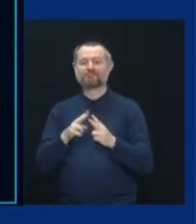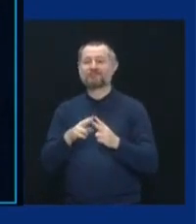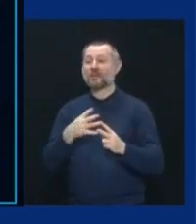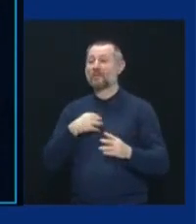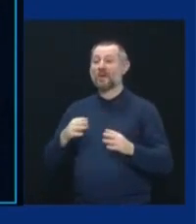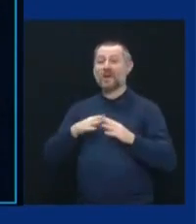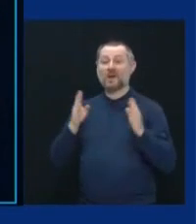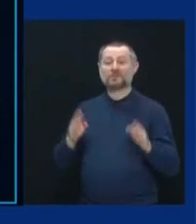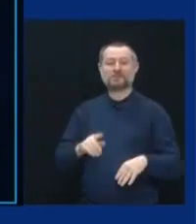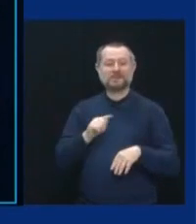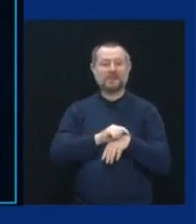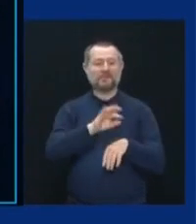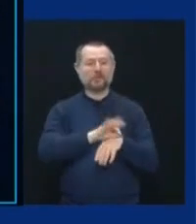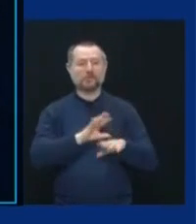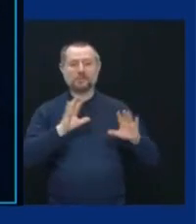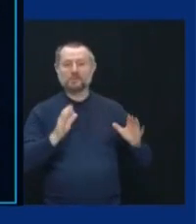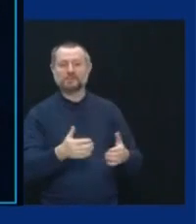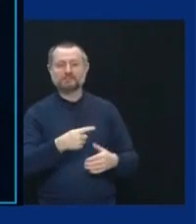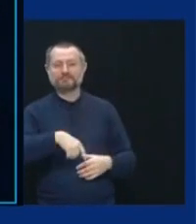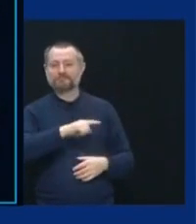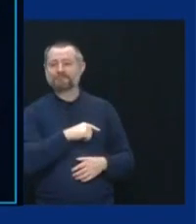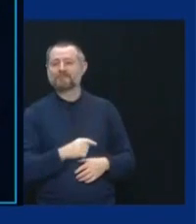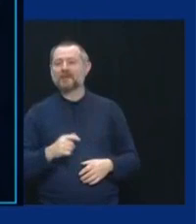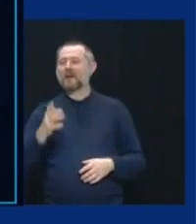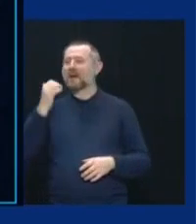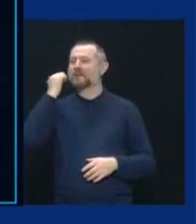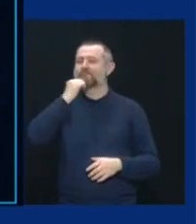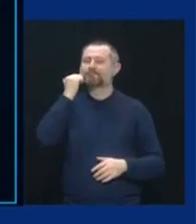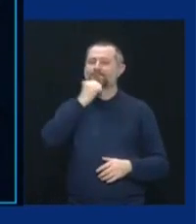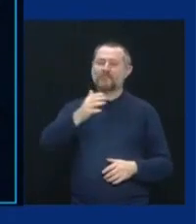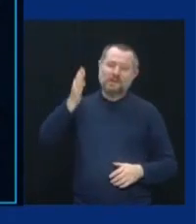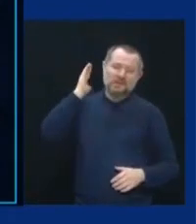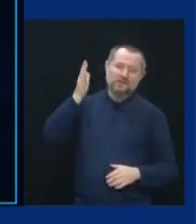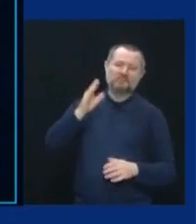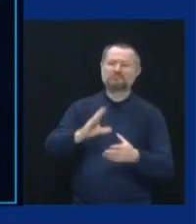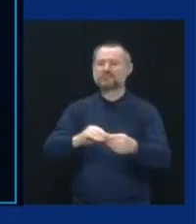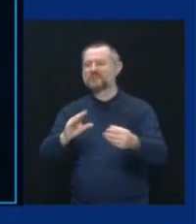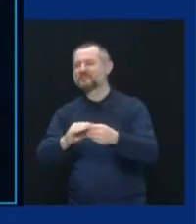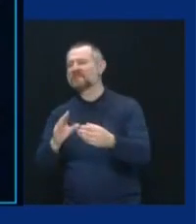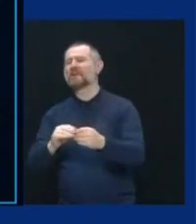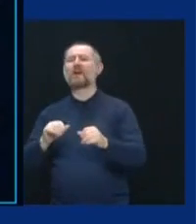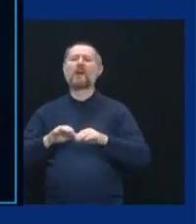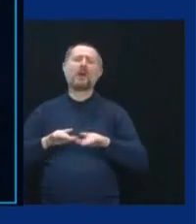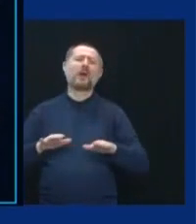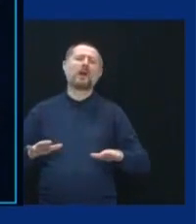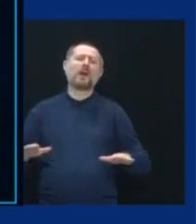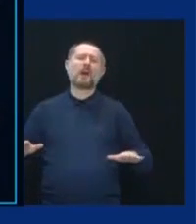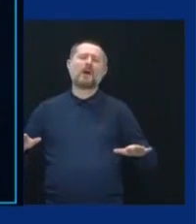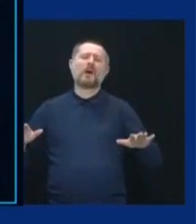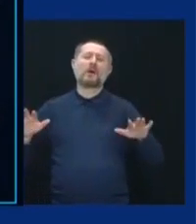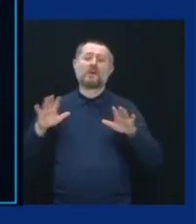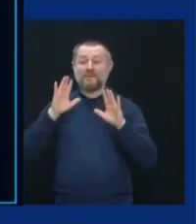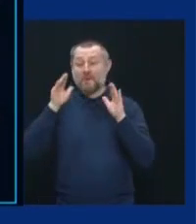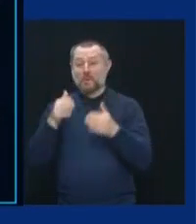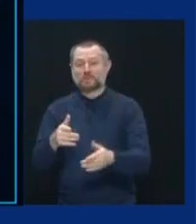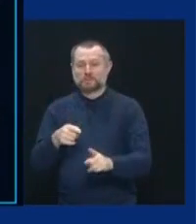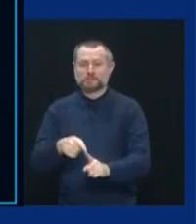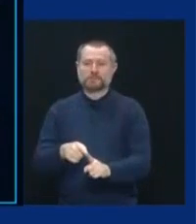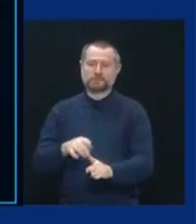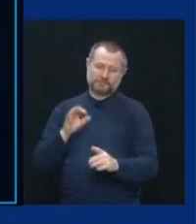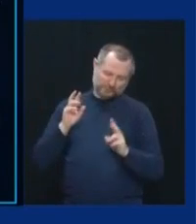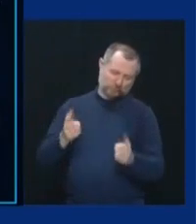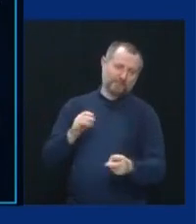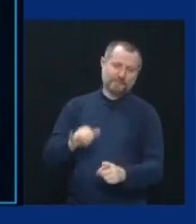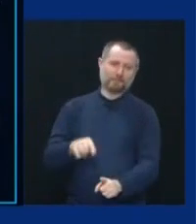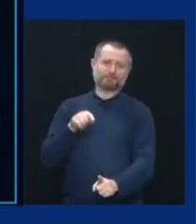task forces, there were daily briefings. Everyone was focused on this issue. This was